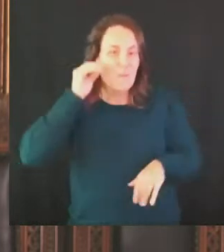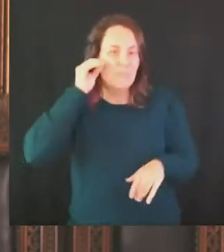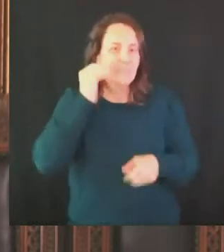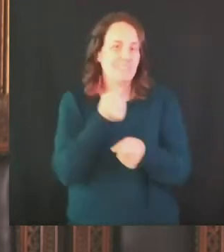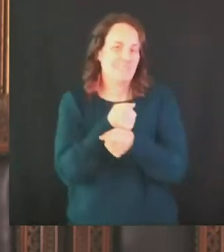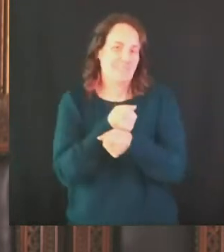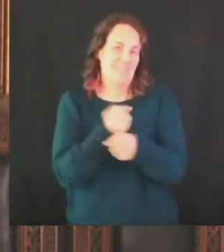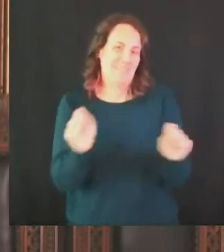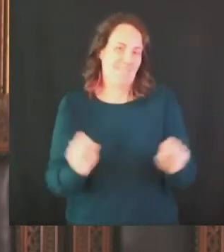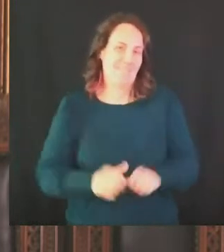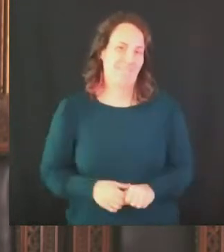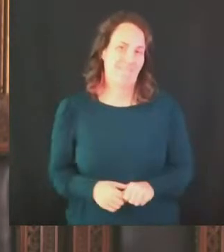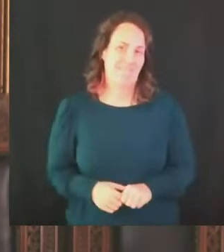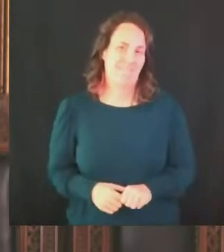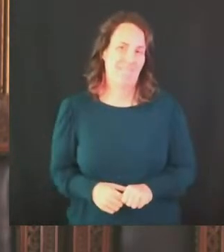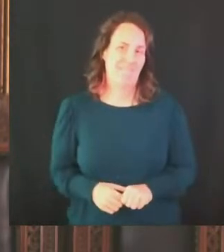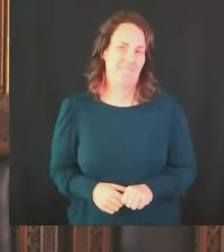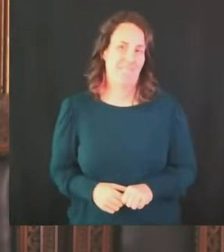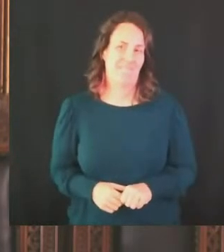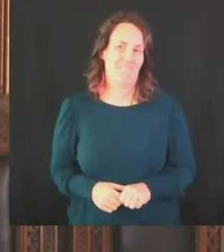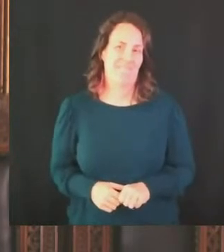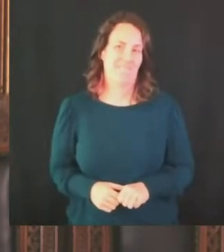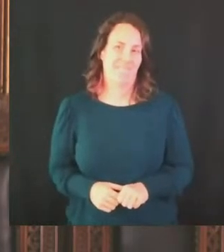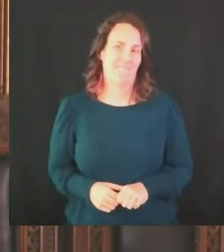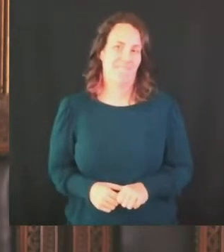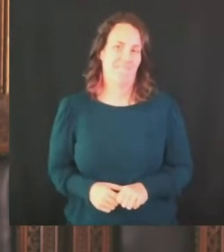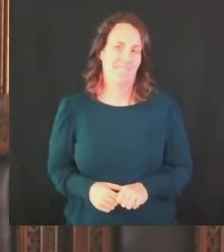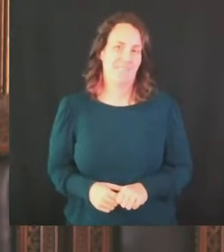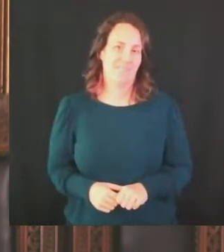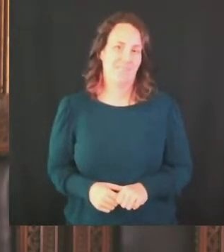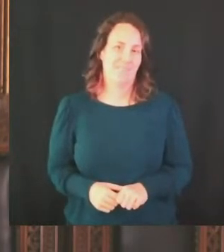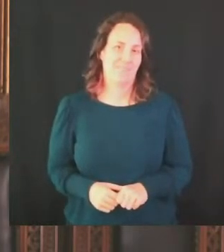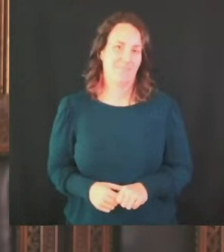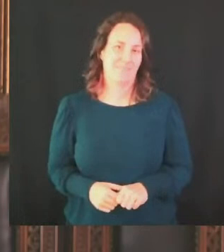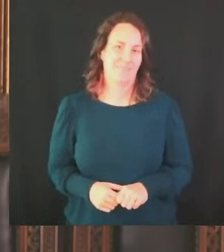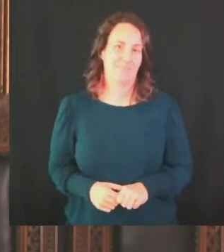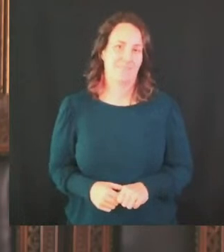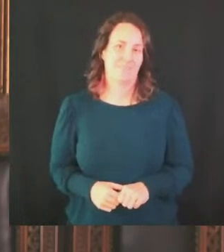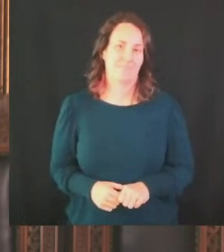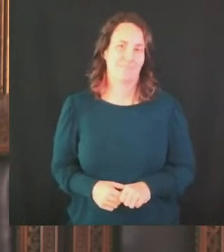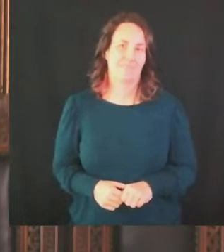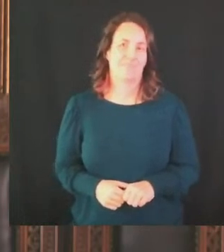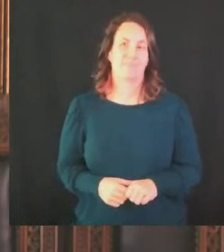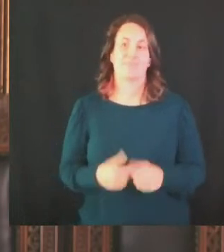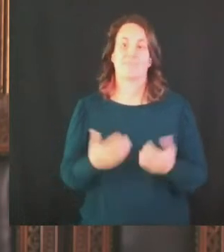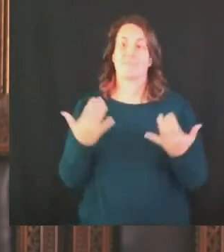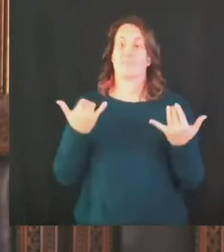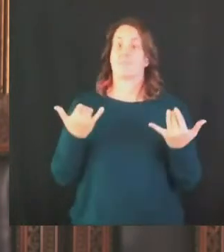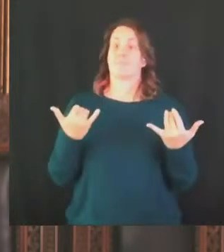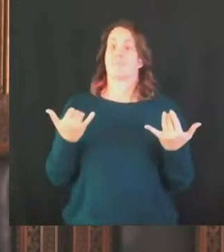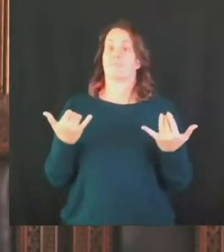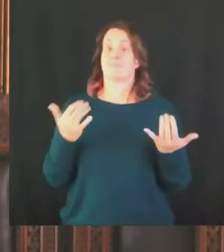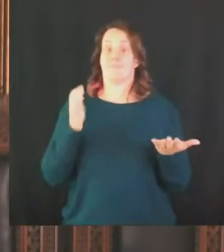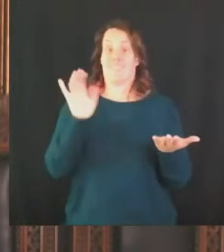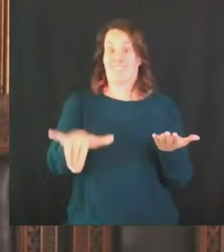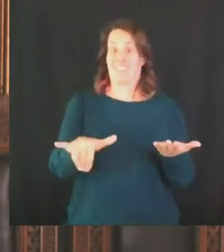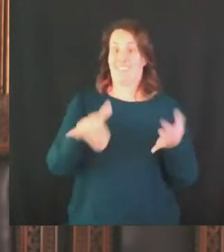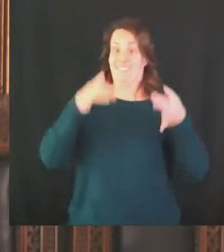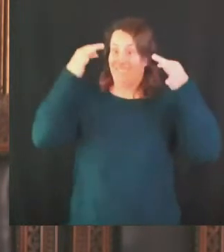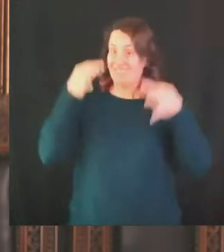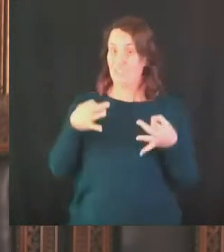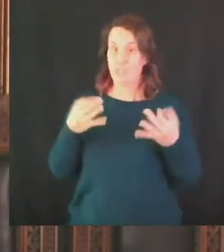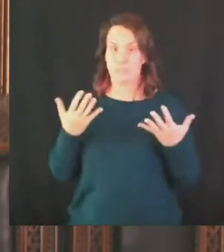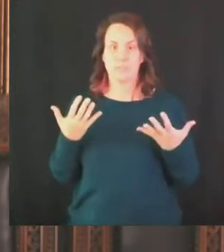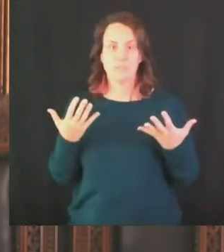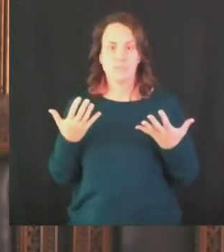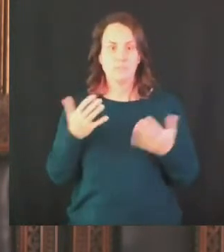people's behavior in their homes and any place in between. We have a pandemic that is out of control